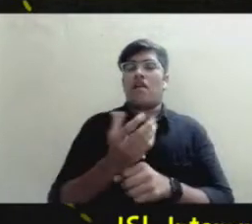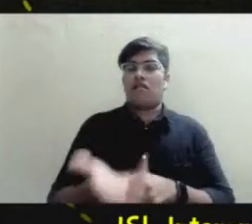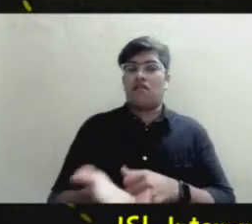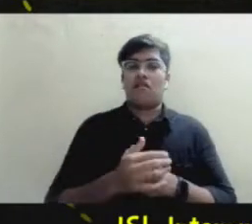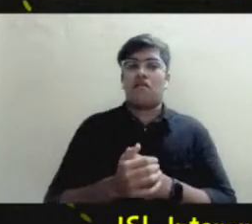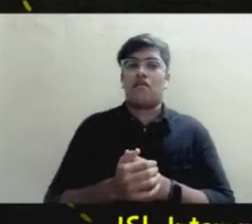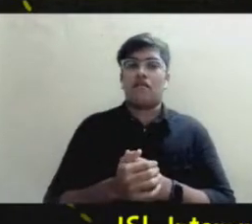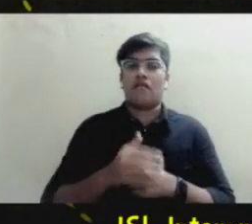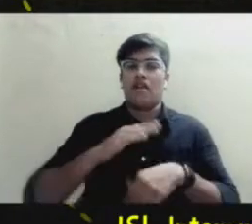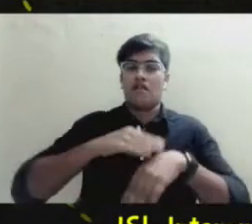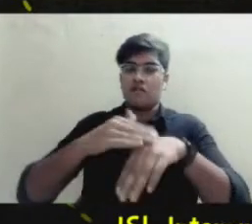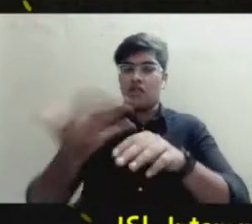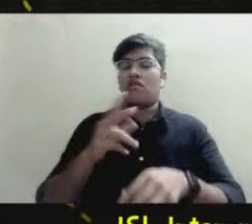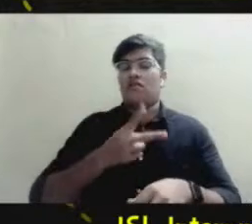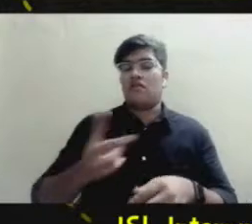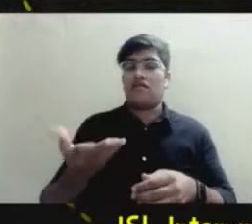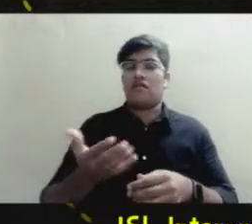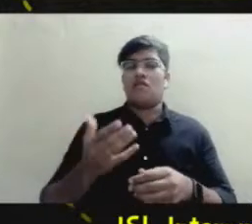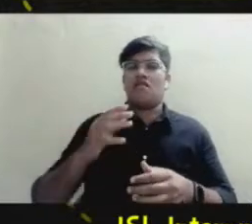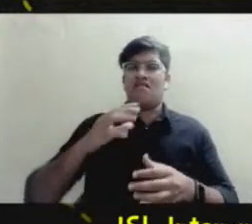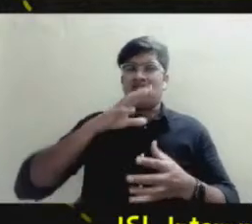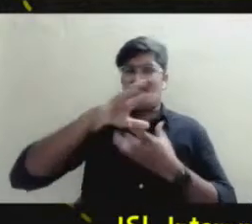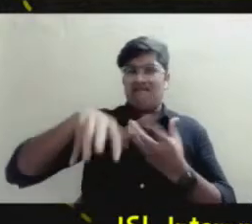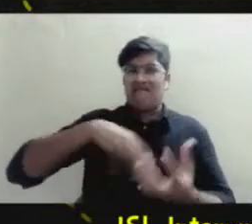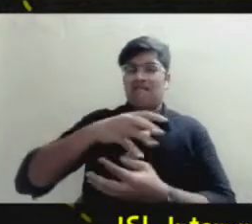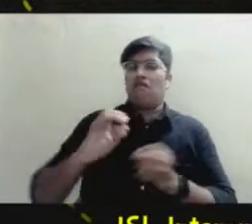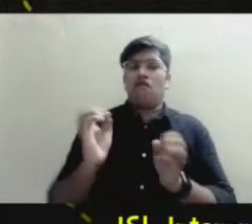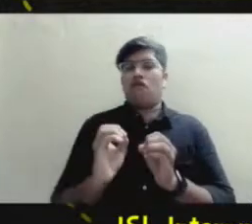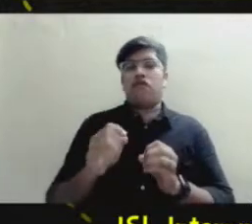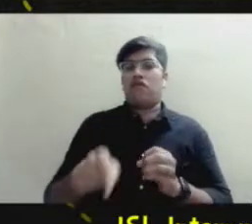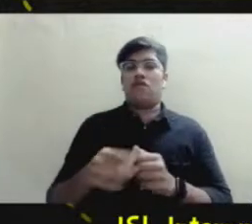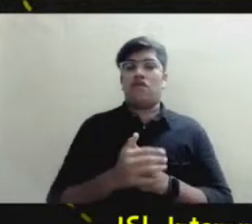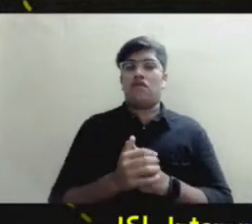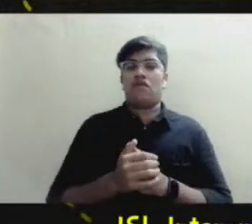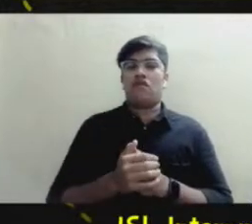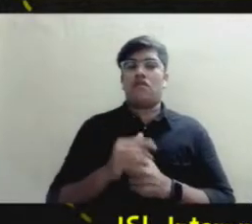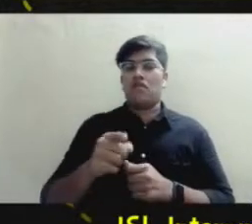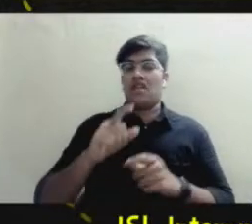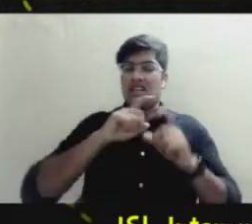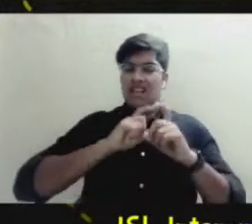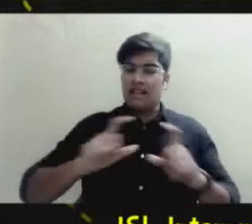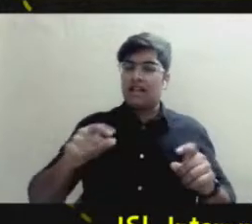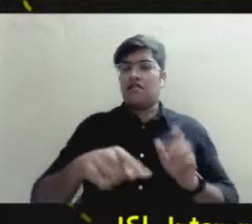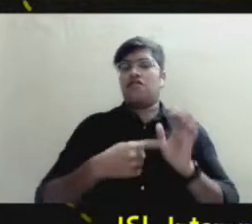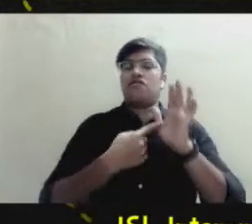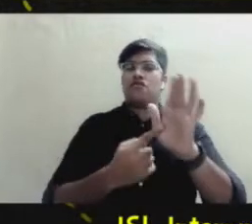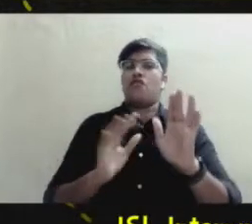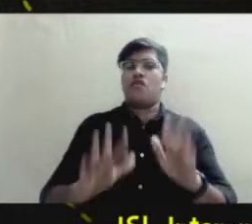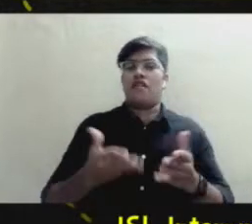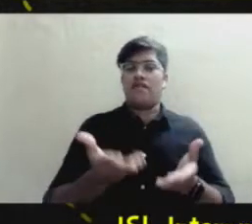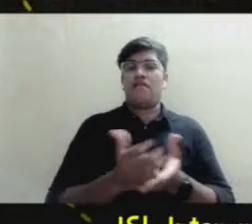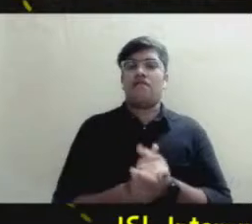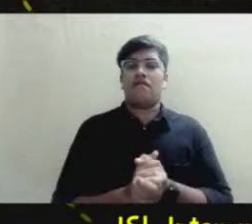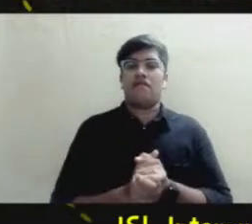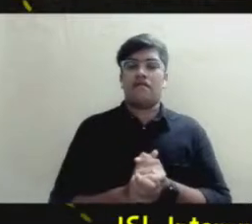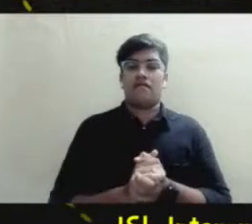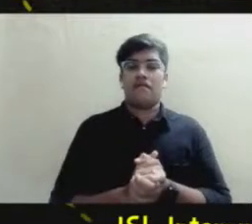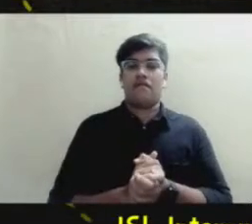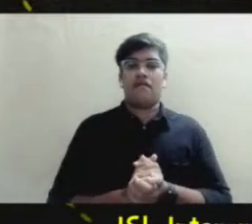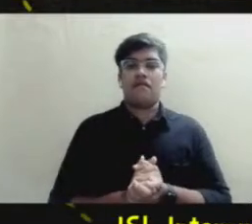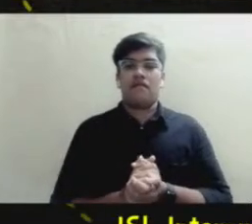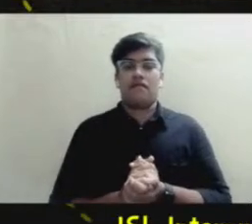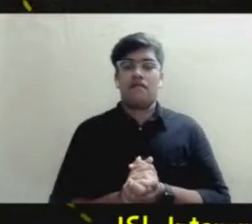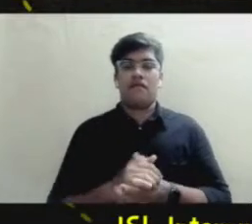And it's not messy. What you're saying is that neatness of the image, on the one hand, it goes back to a certain representation of